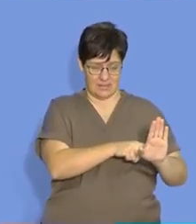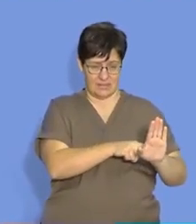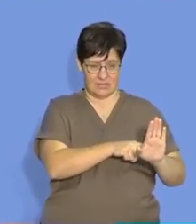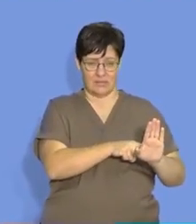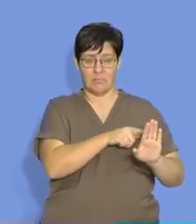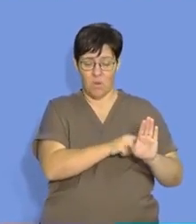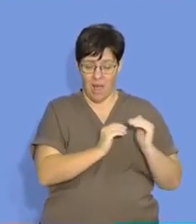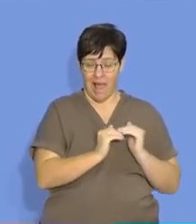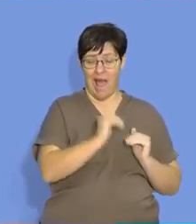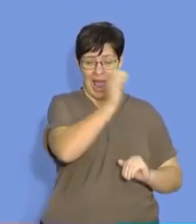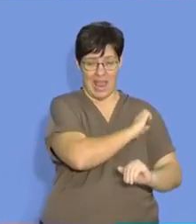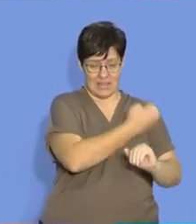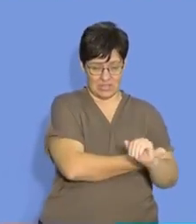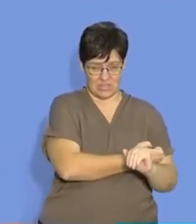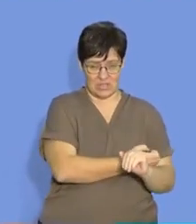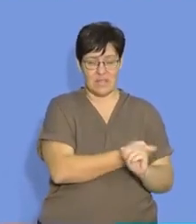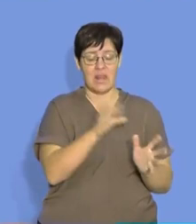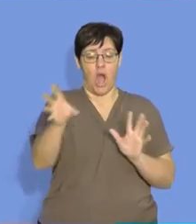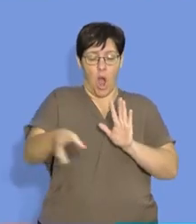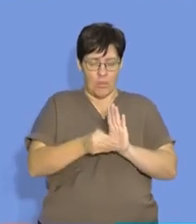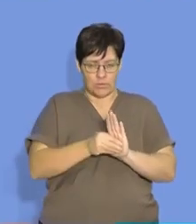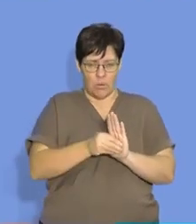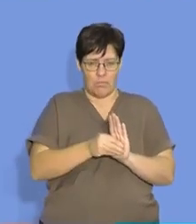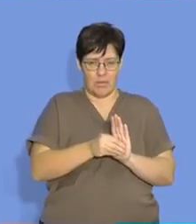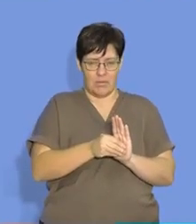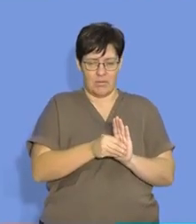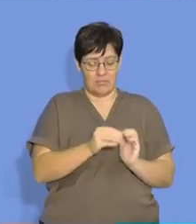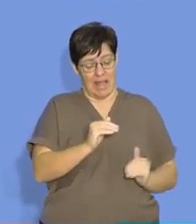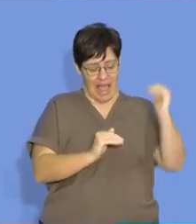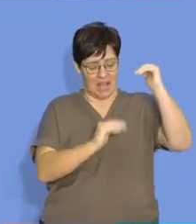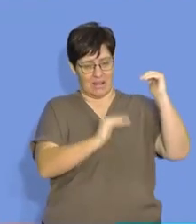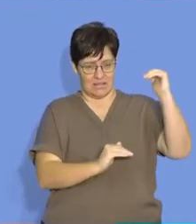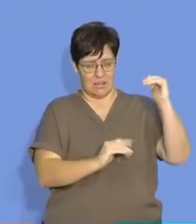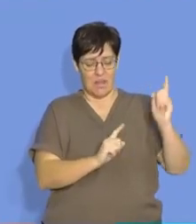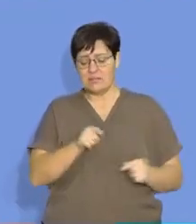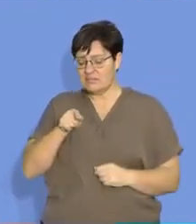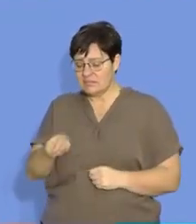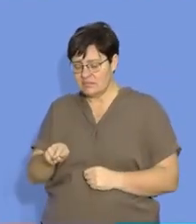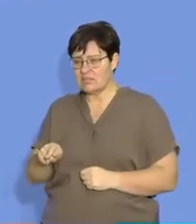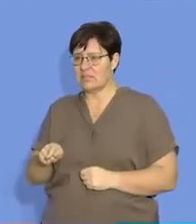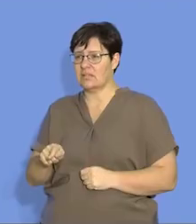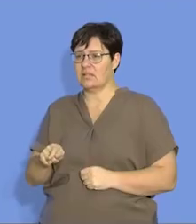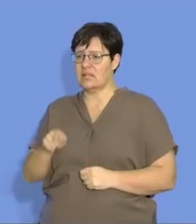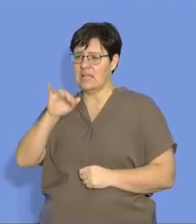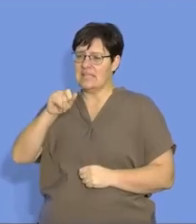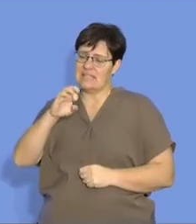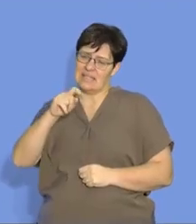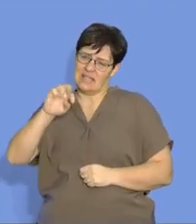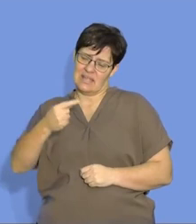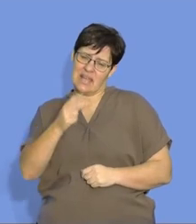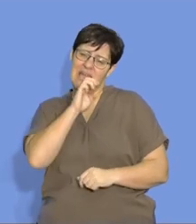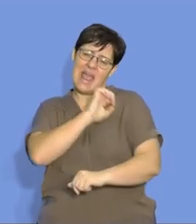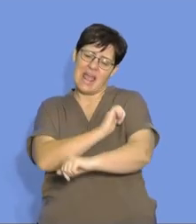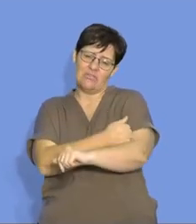is released are much higher than the energy absorbed. But when we look at yeasting, for instance, if we look at the